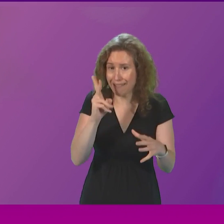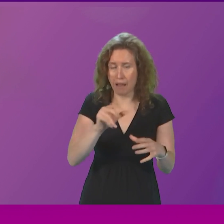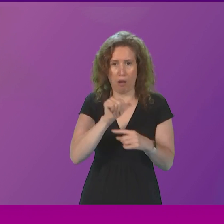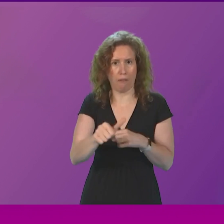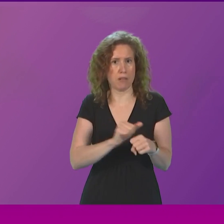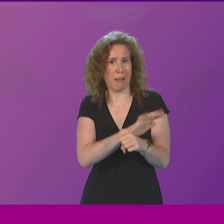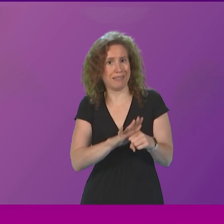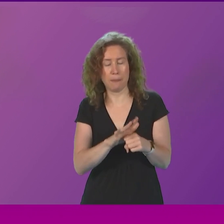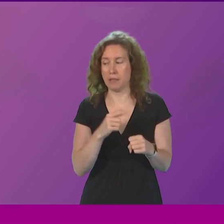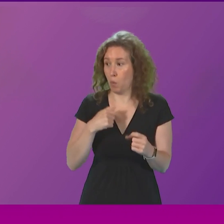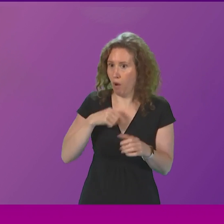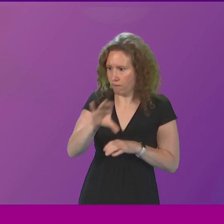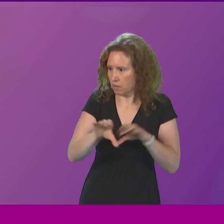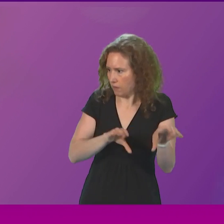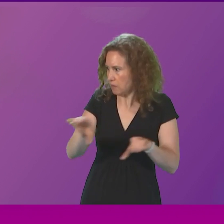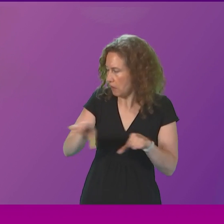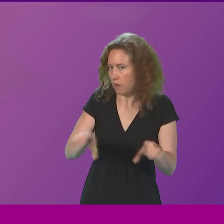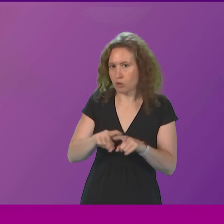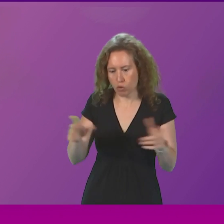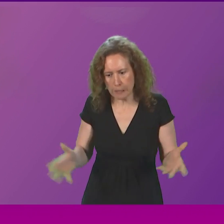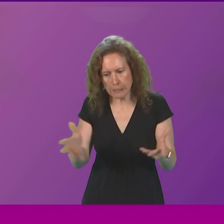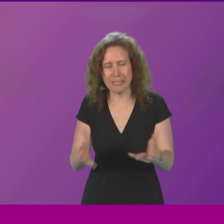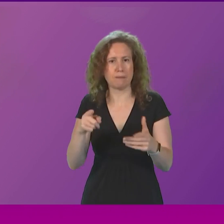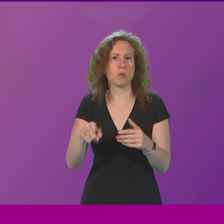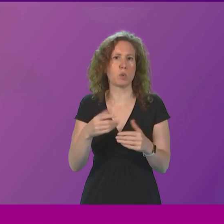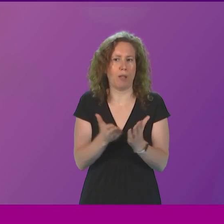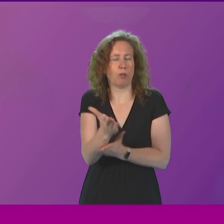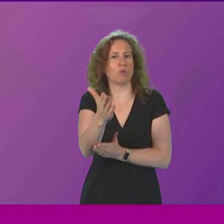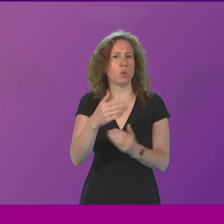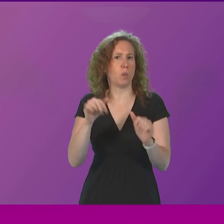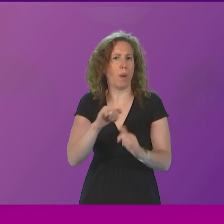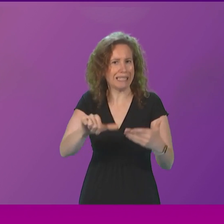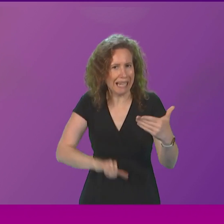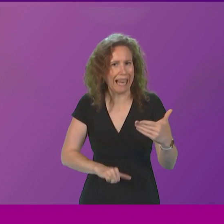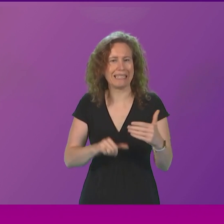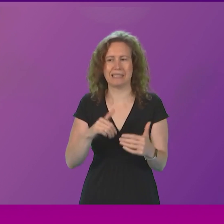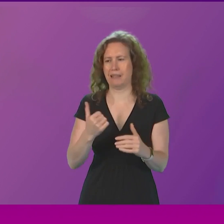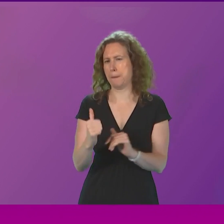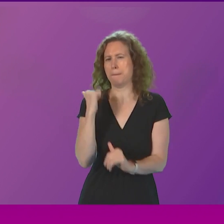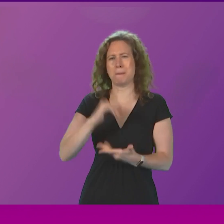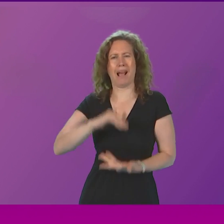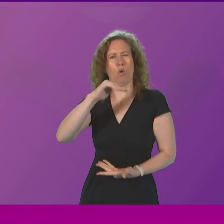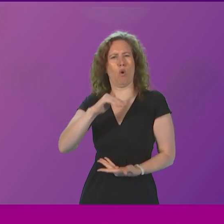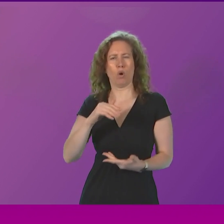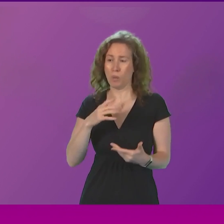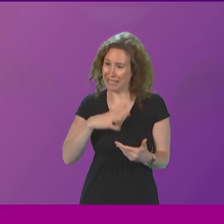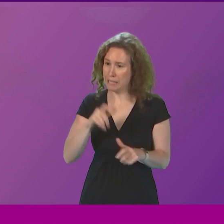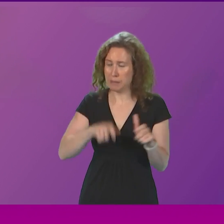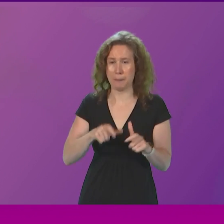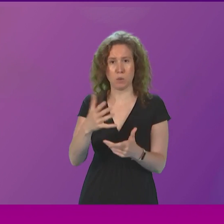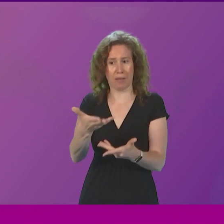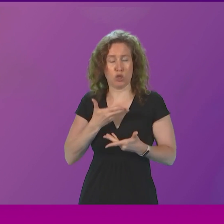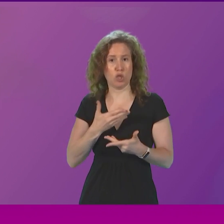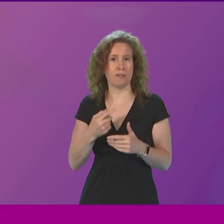putting the appropriate and requisite funding in place to try to alleviate those backlogs to ensure people get the services they need in a timely manner. Question